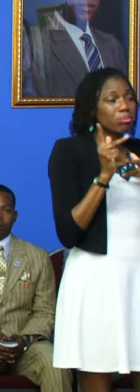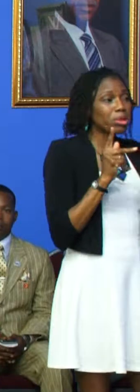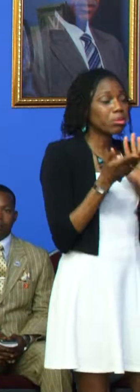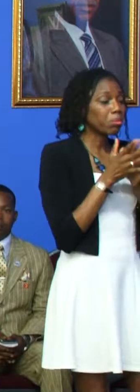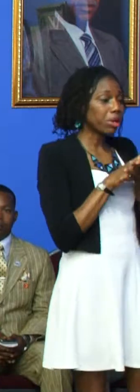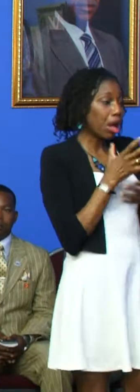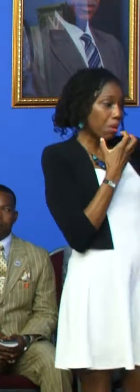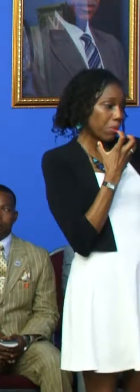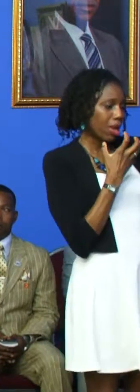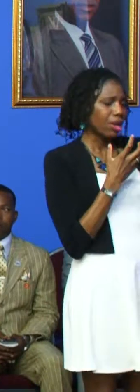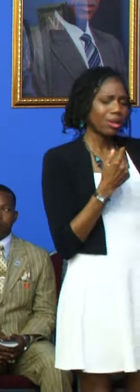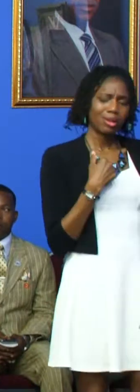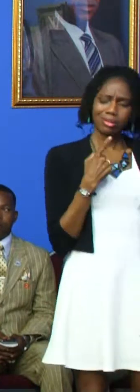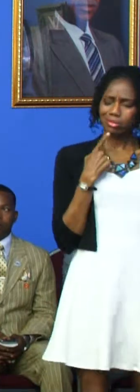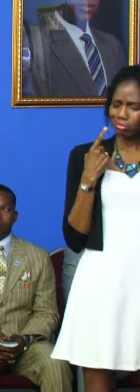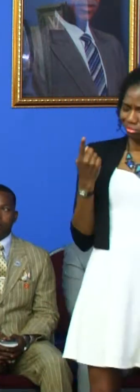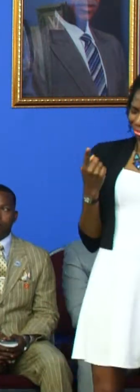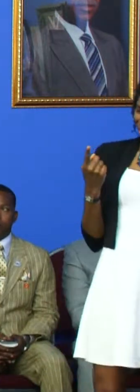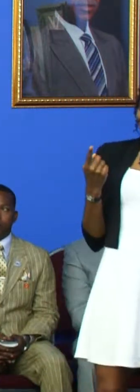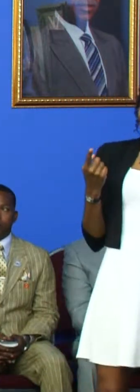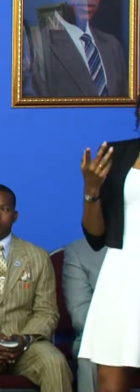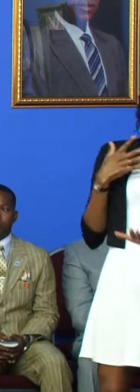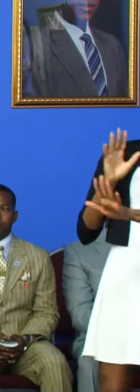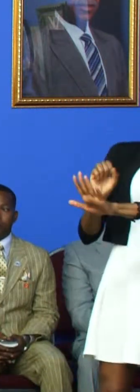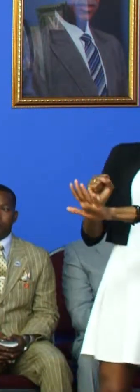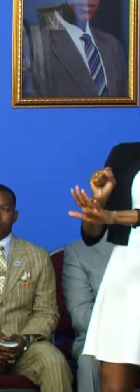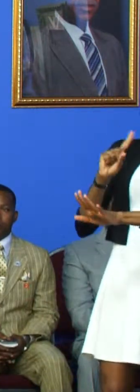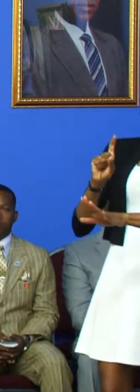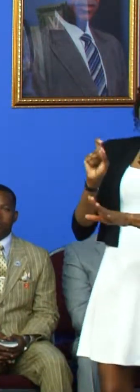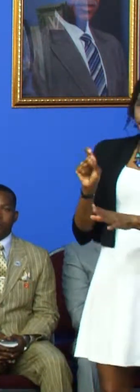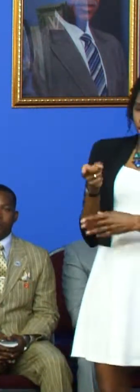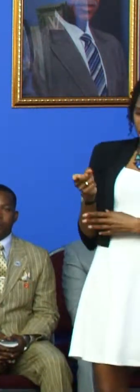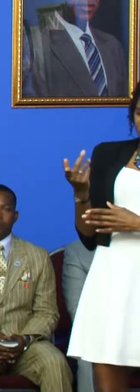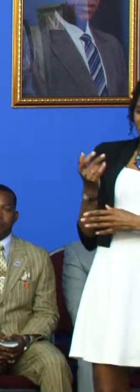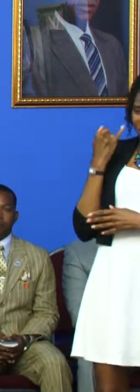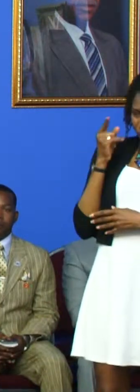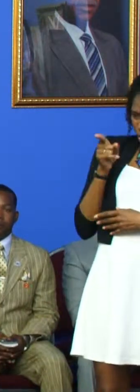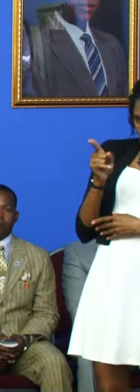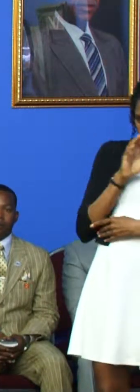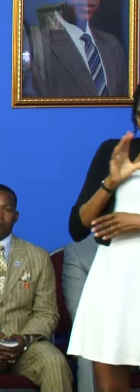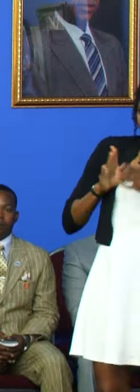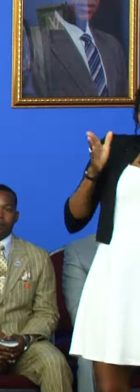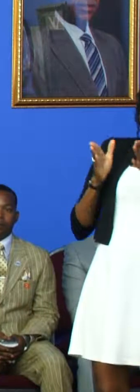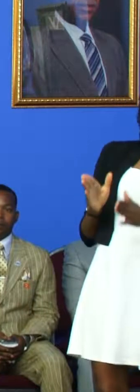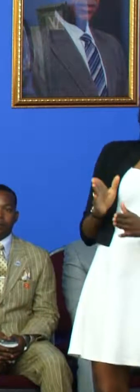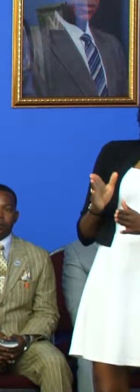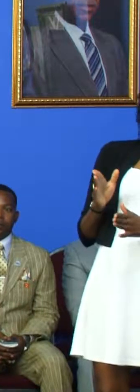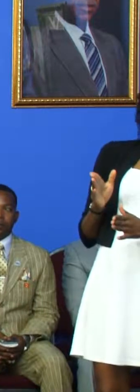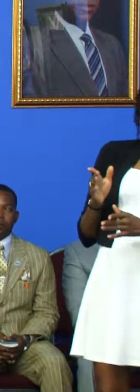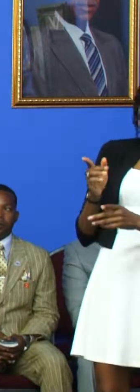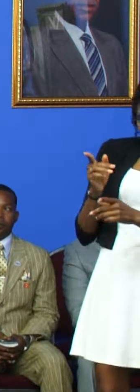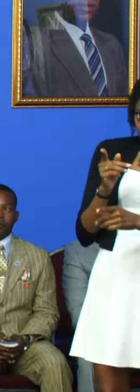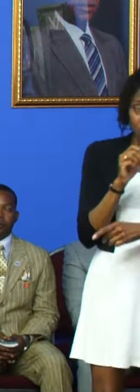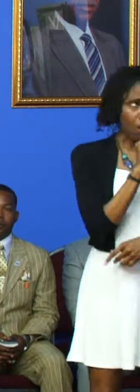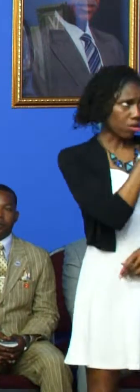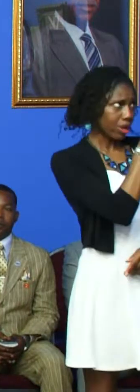ask you something. If you are a Christian, are you a Christian? He said,